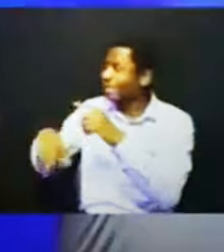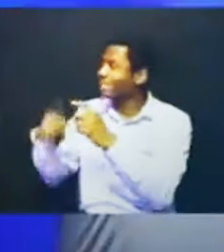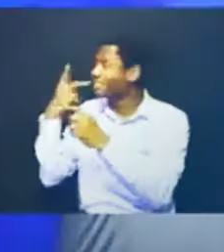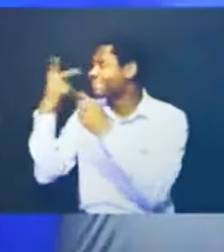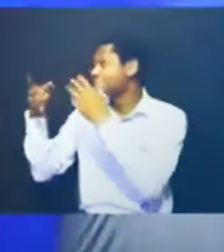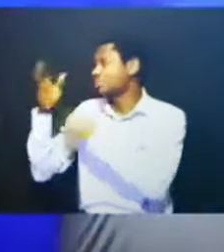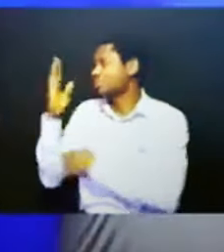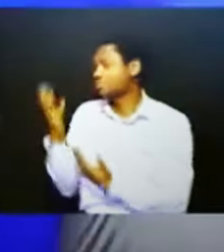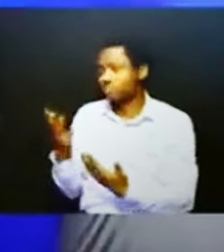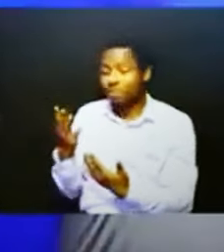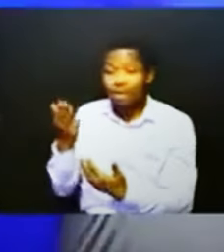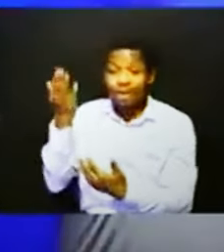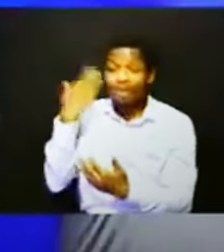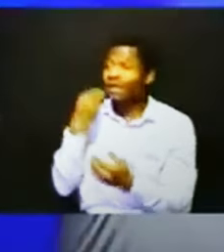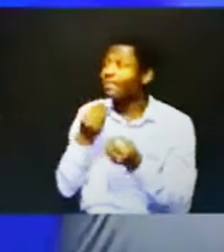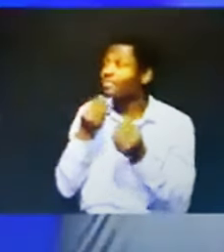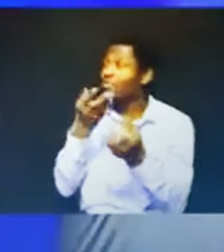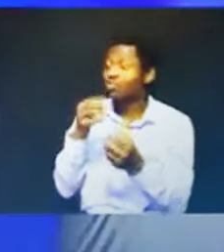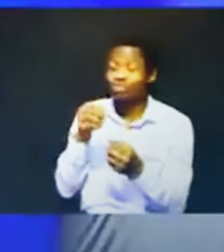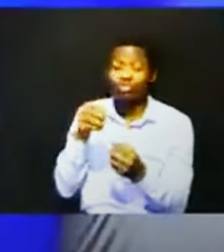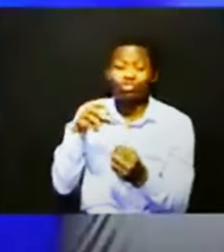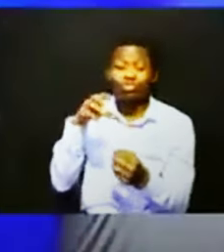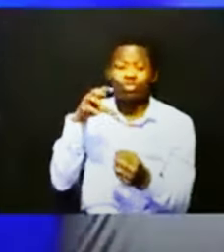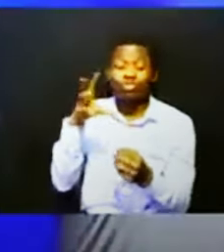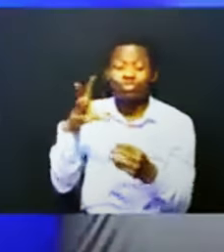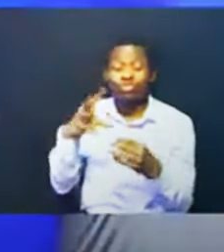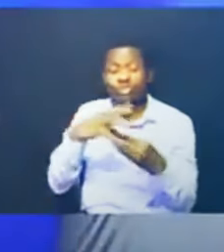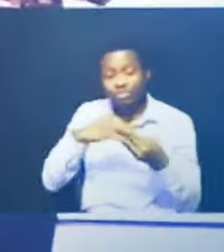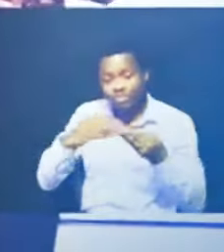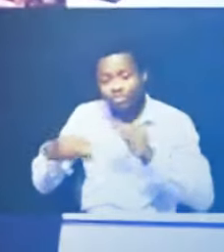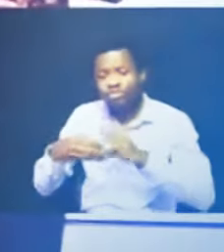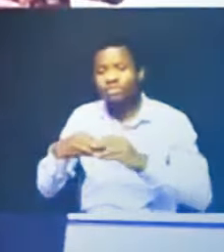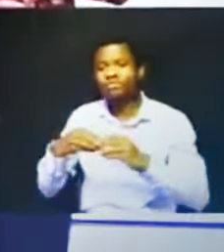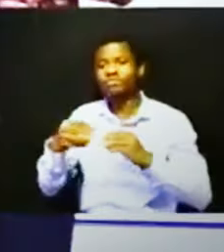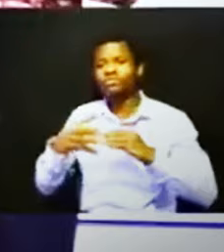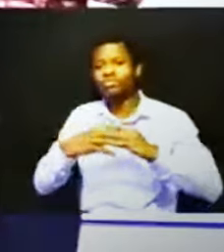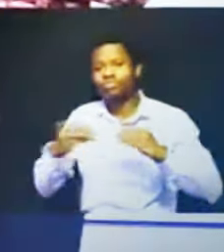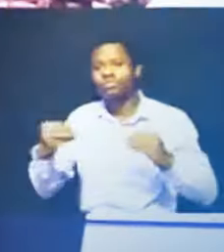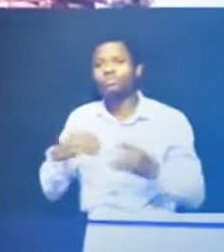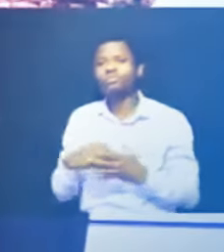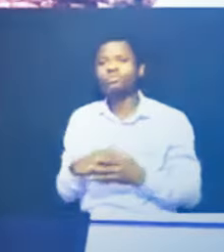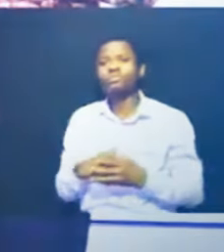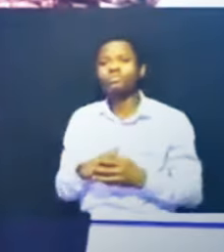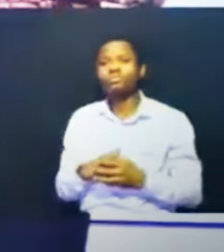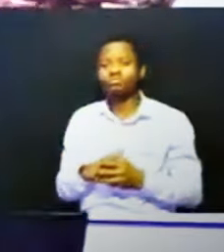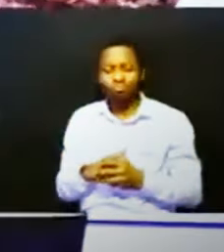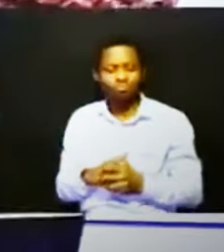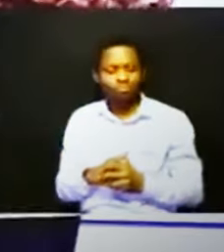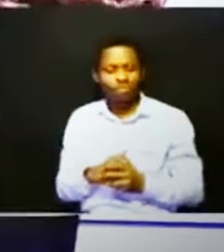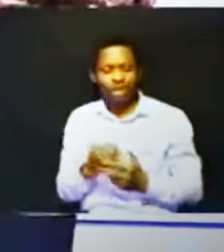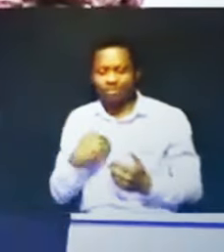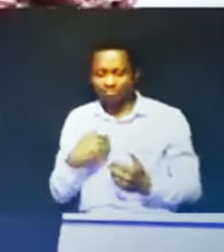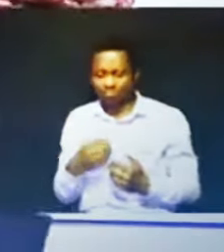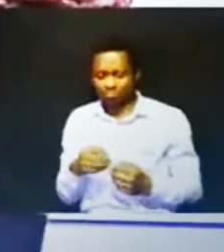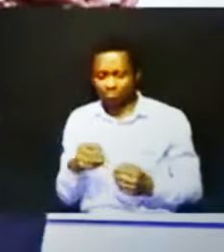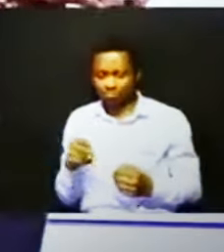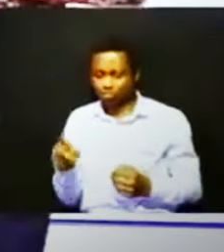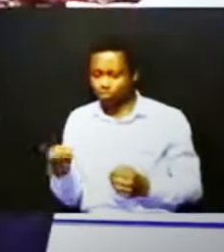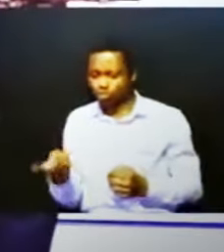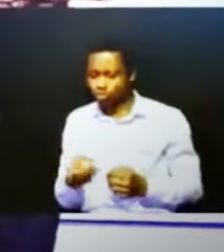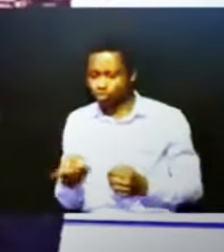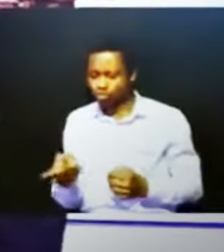story sometime. Fresh bride and then fresh marriage. We just went